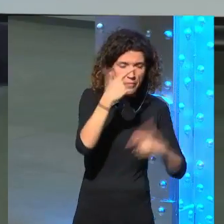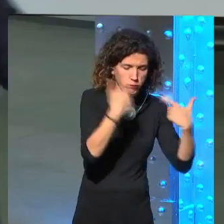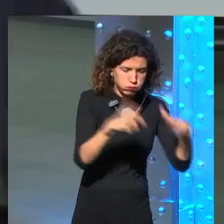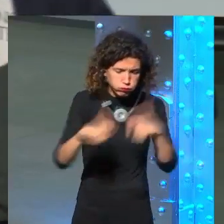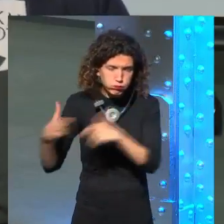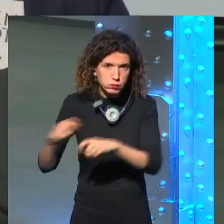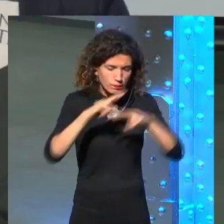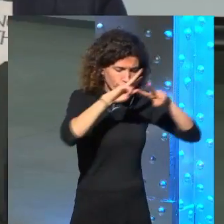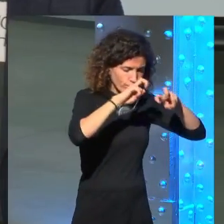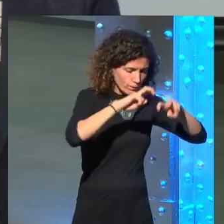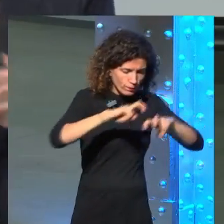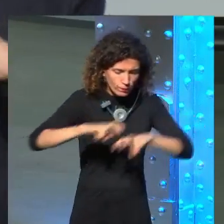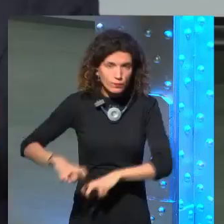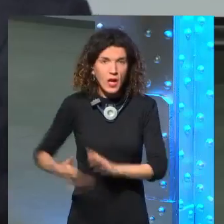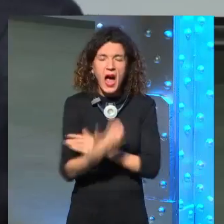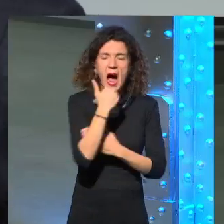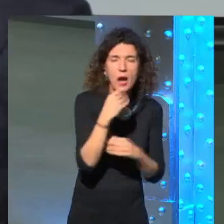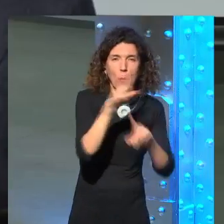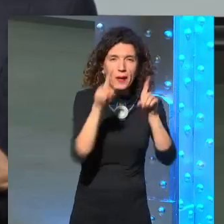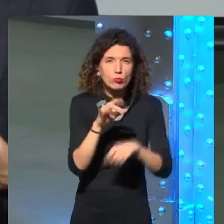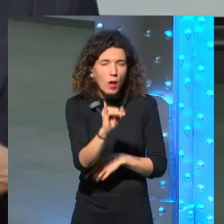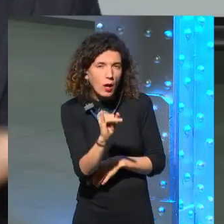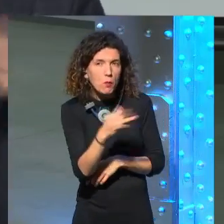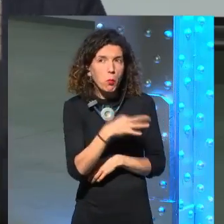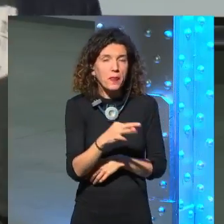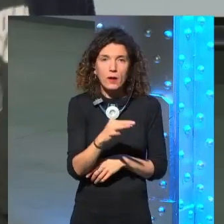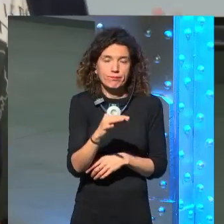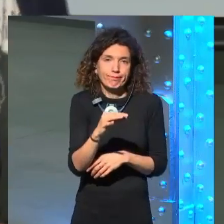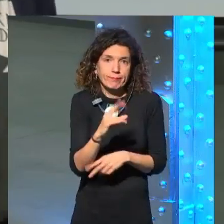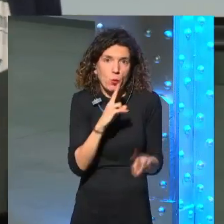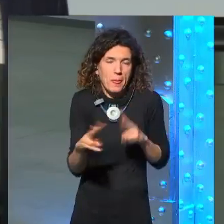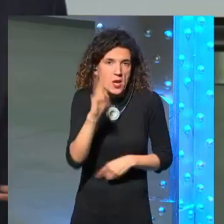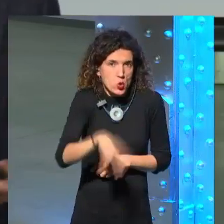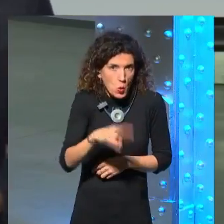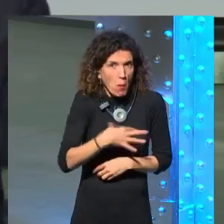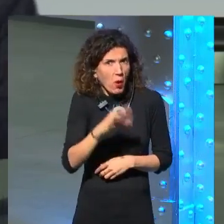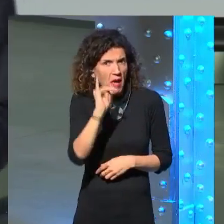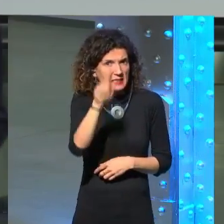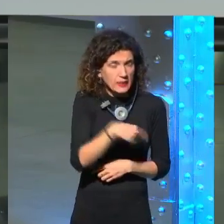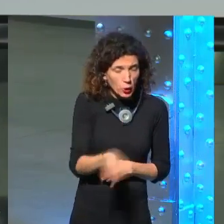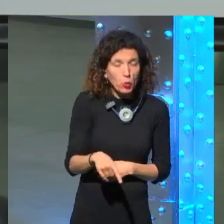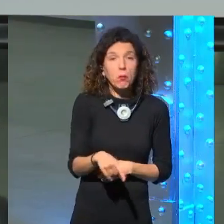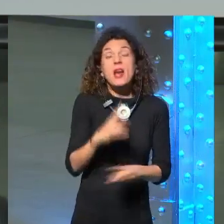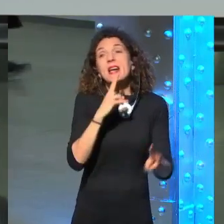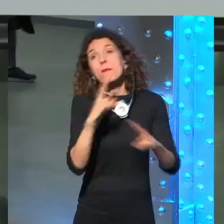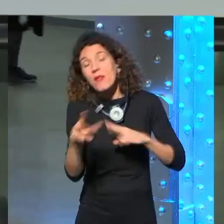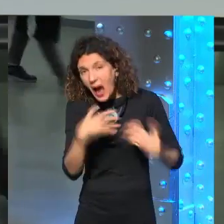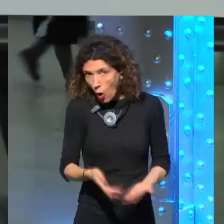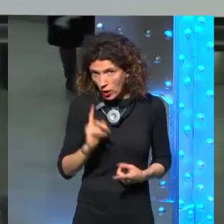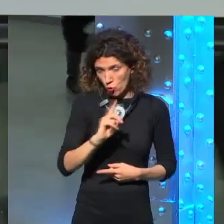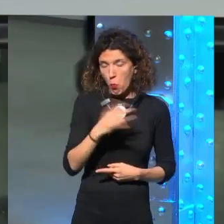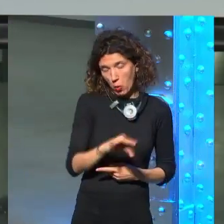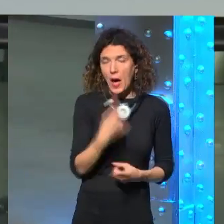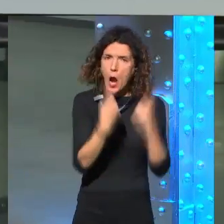there were any questions that we may never be able to answer. Not that we can't answer now. Sure, there are lots of things we